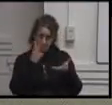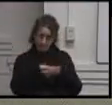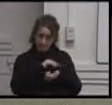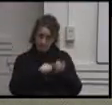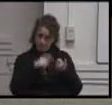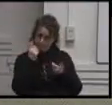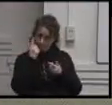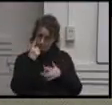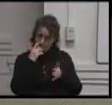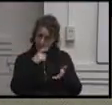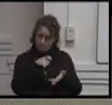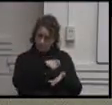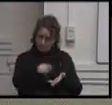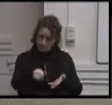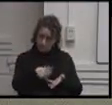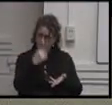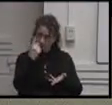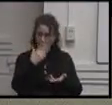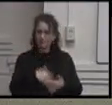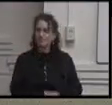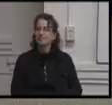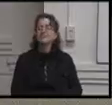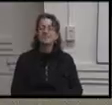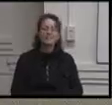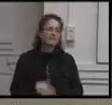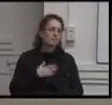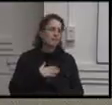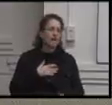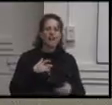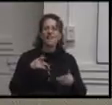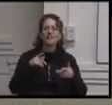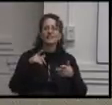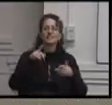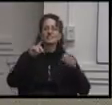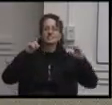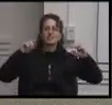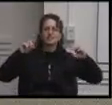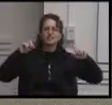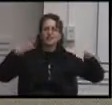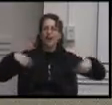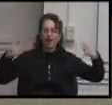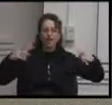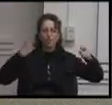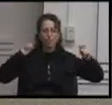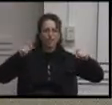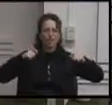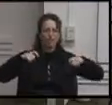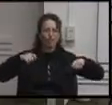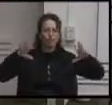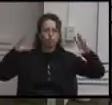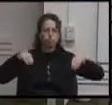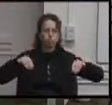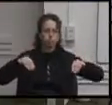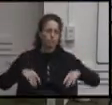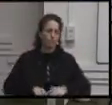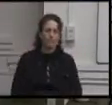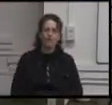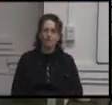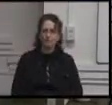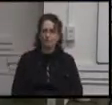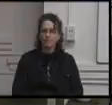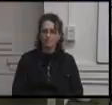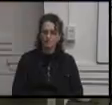you hadn't asked John, we wouldn't know. My tires will be gone when I... If I might just interject one more thing. You know, there's